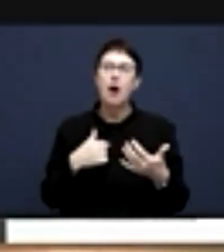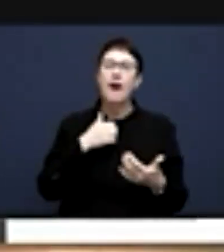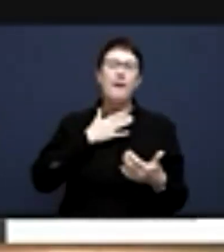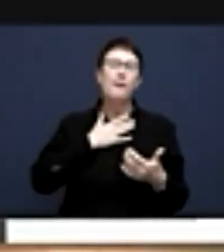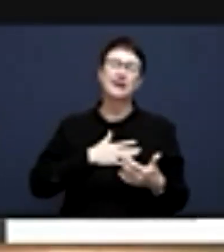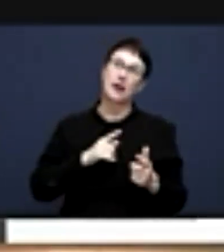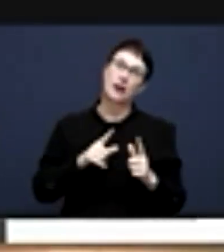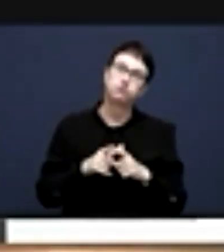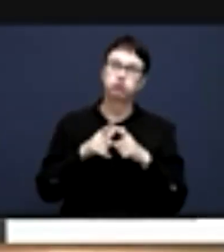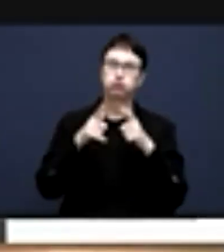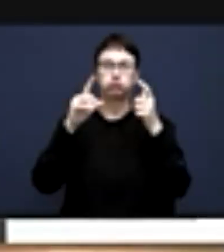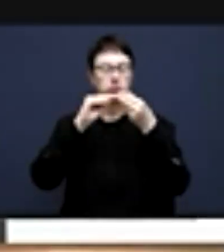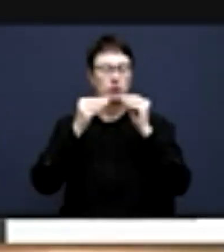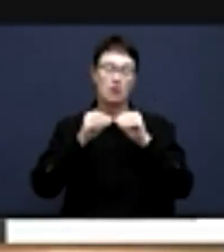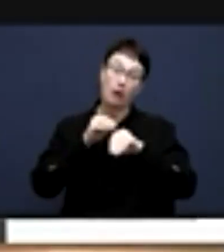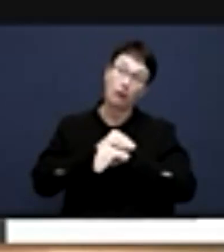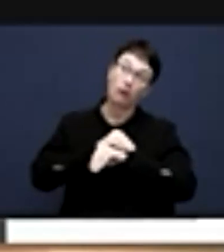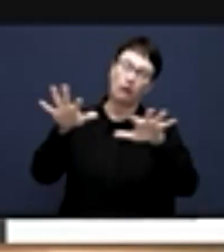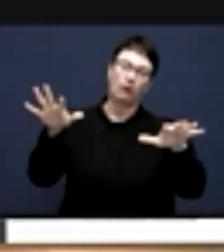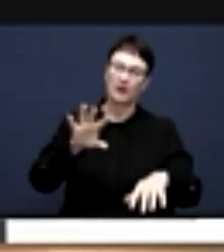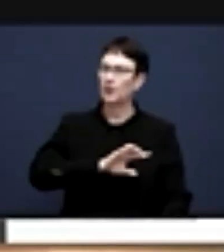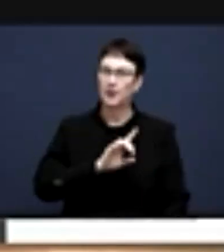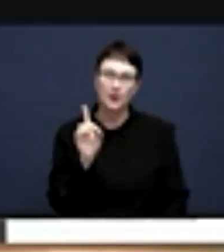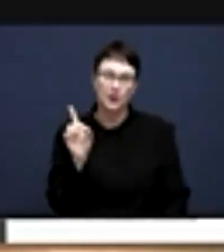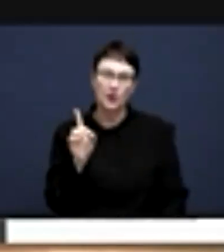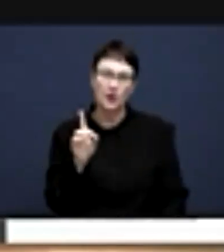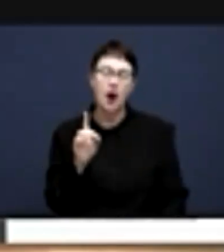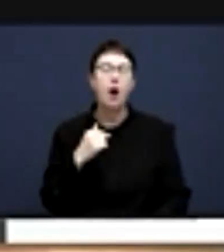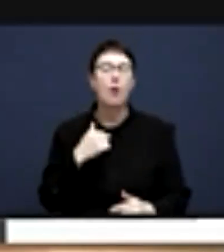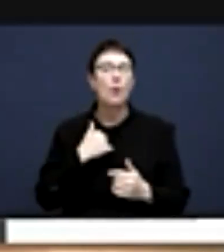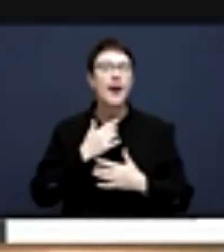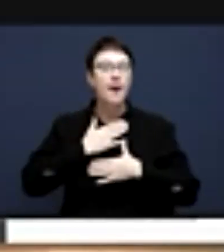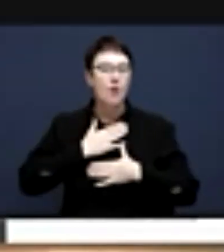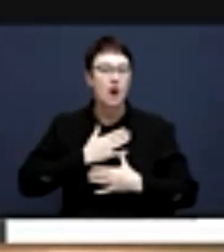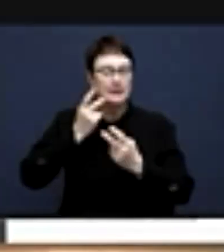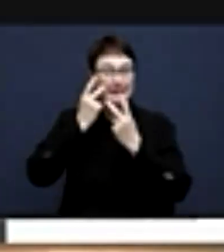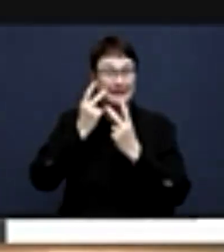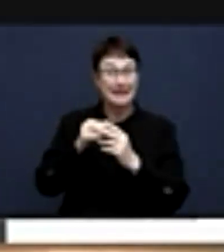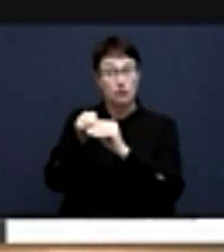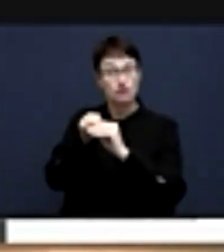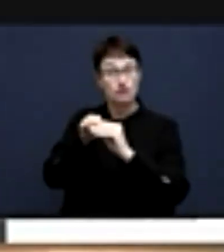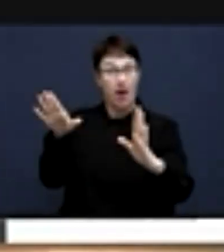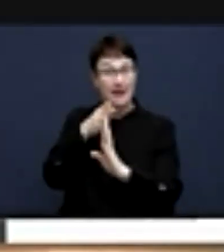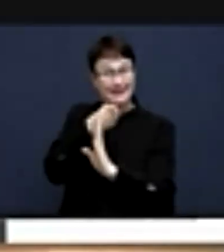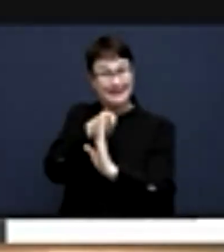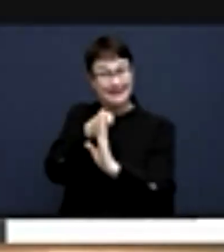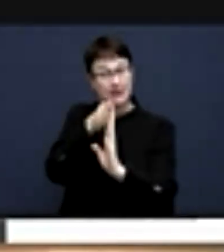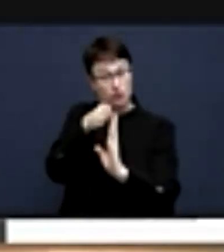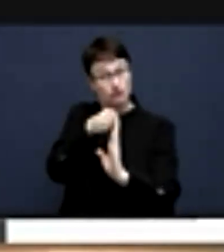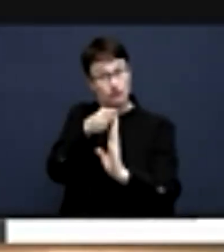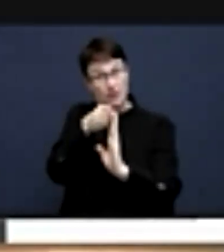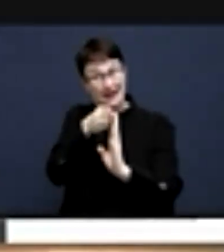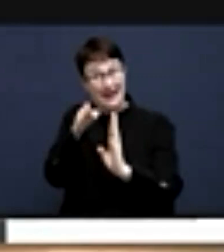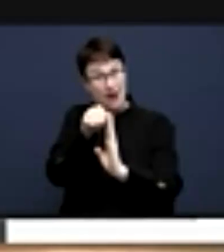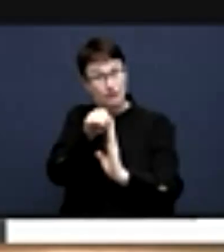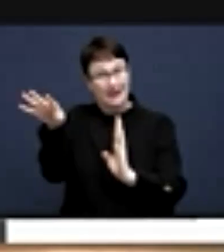they are there stopping it or helping to fix it before. But we want to avoid, for